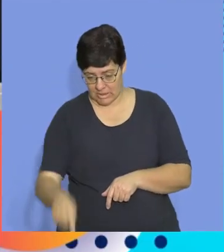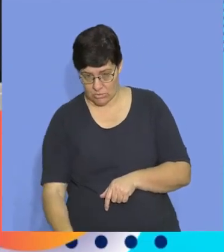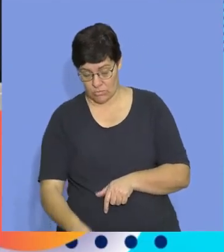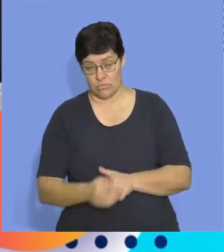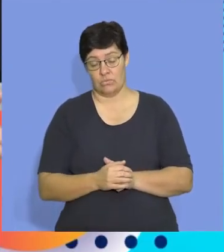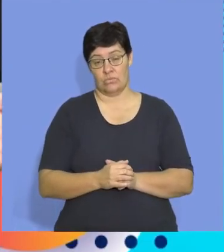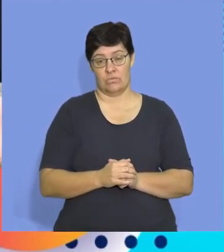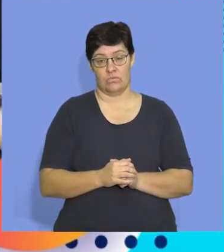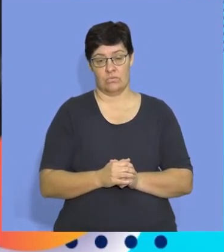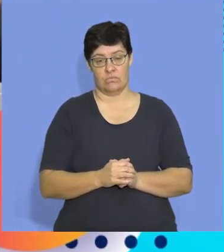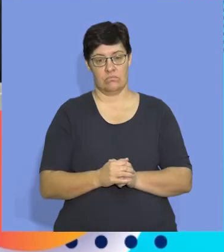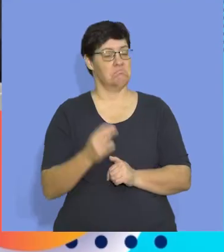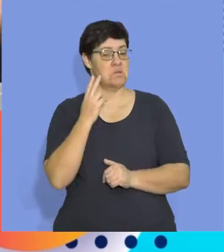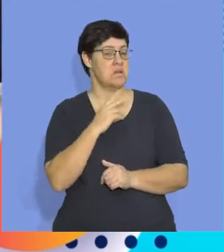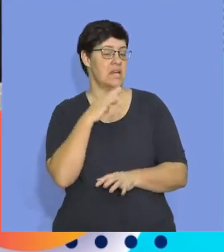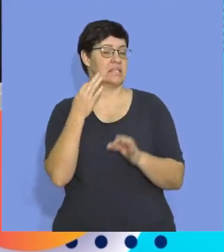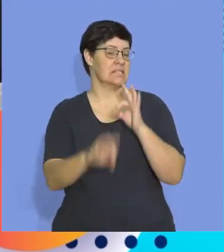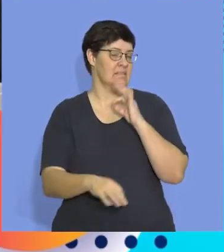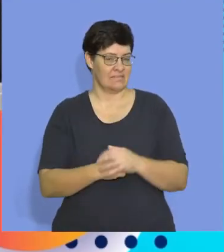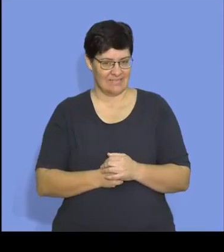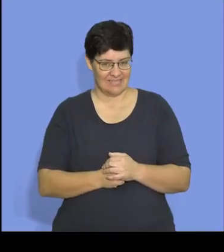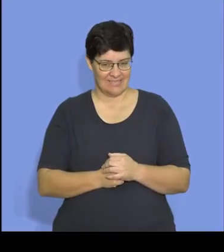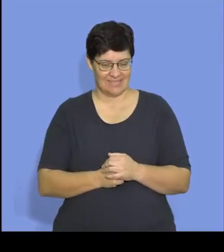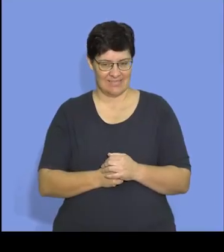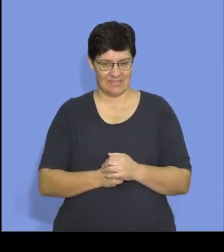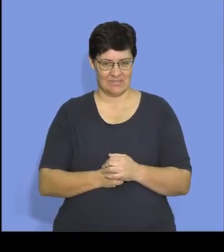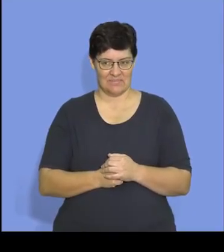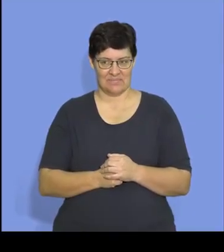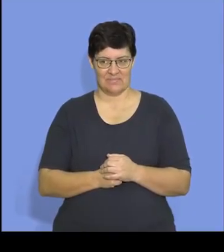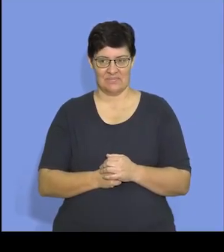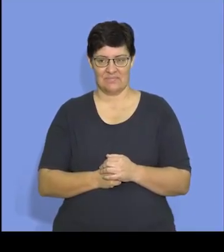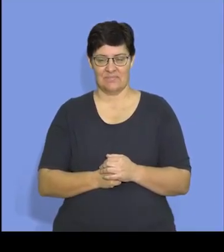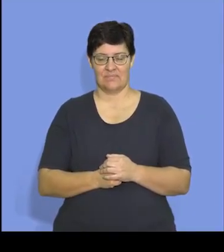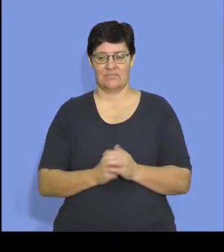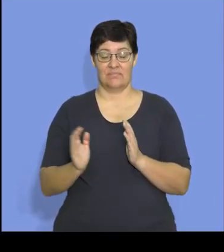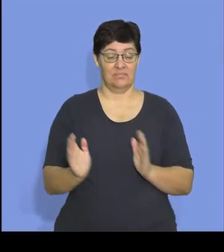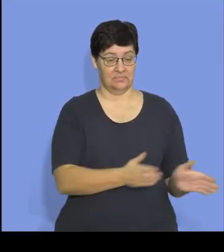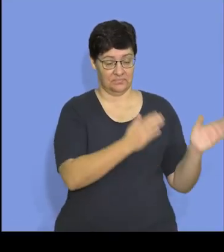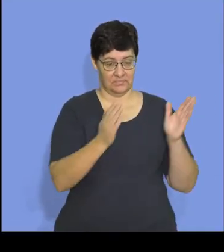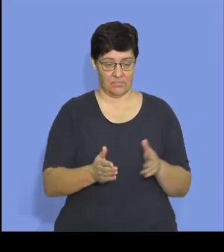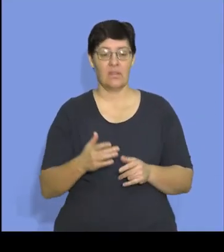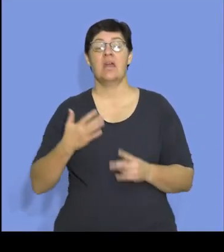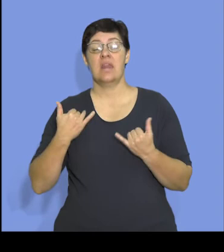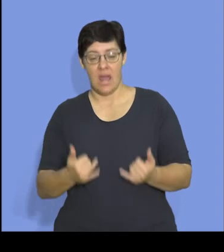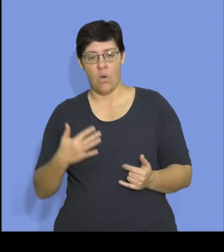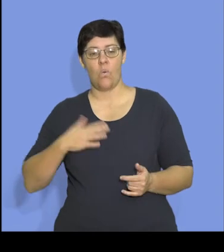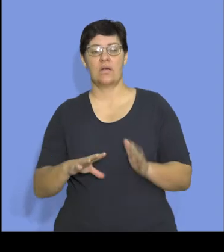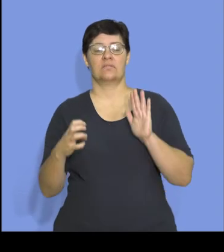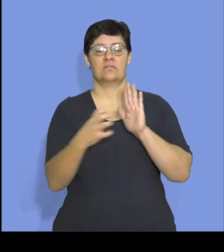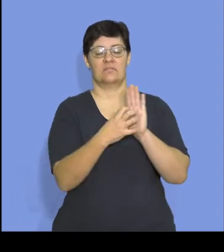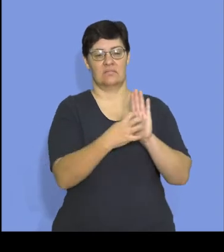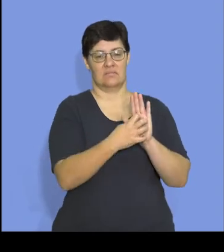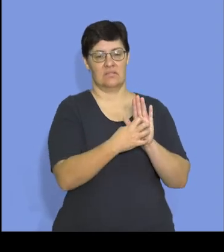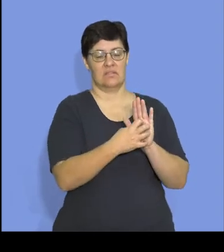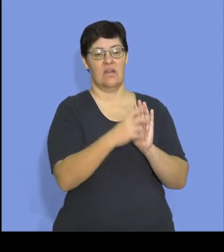down. Nice and simple. We can do this. The next question says they want to sketch the velocity time